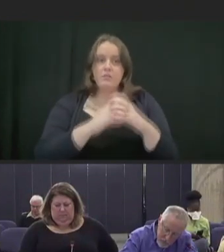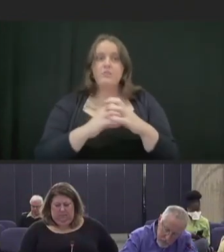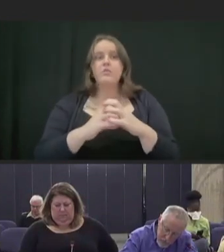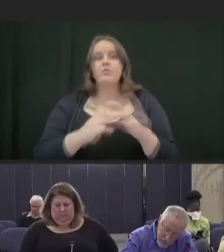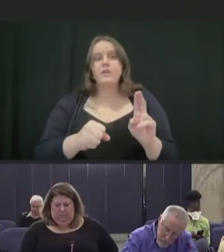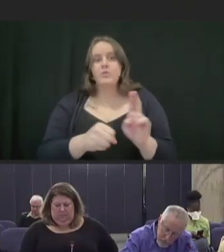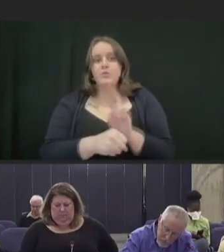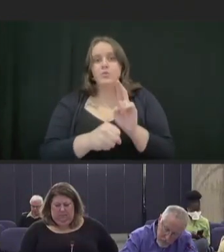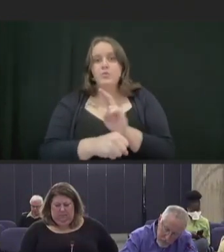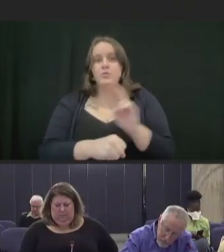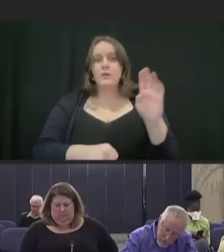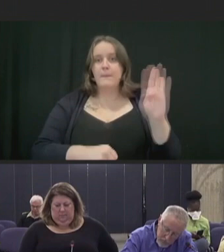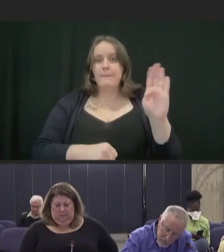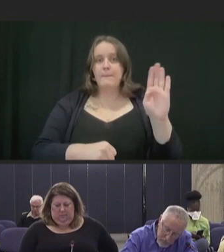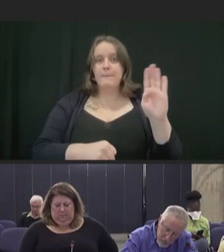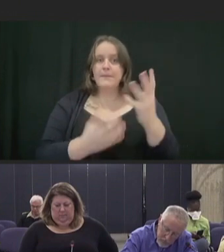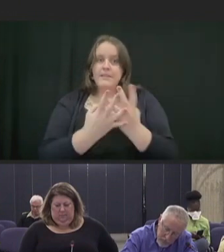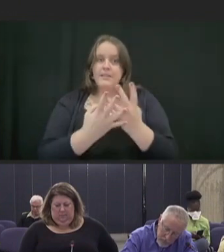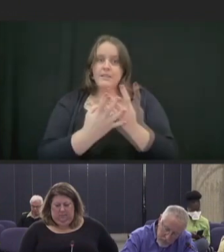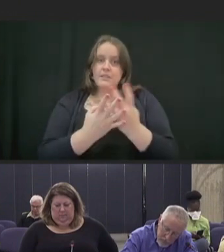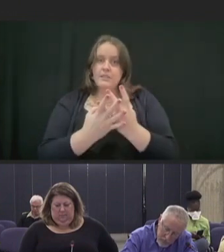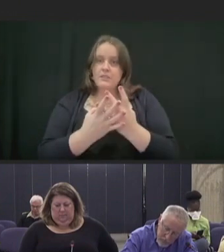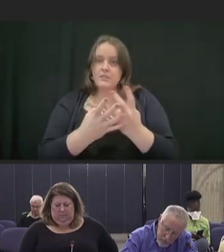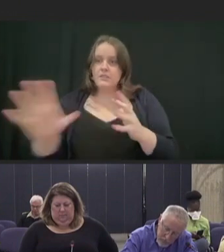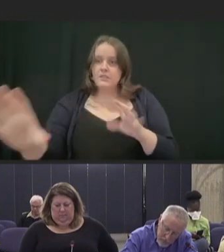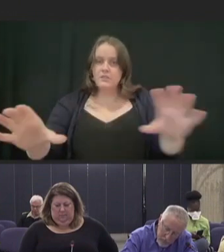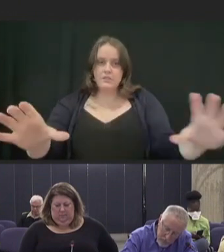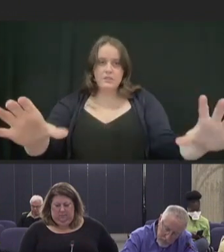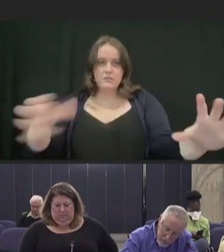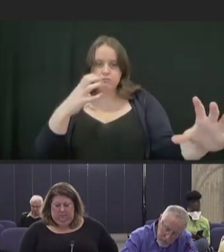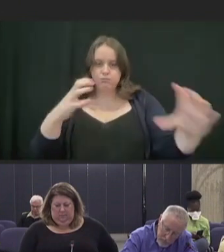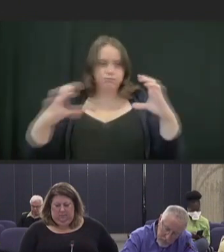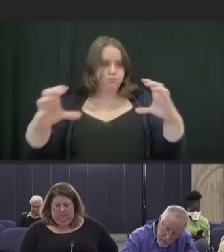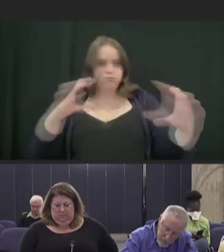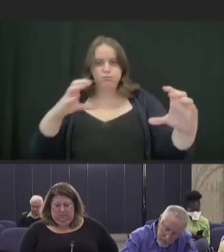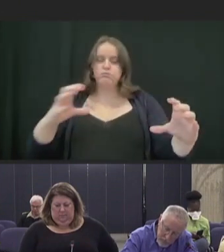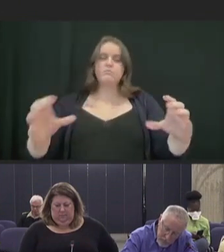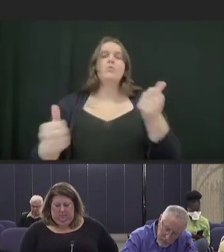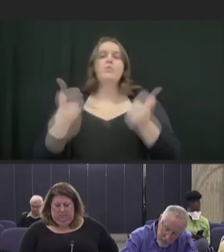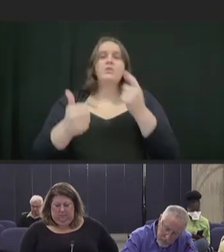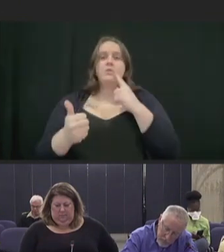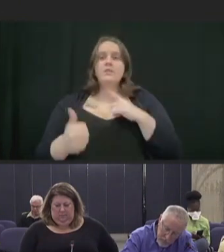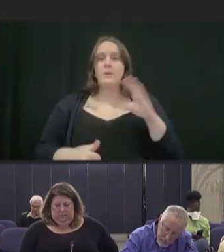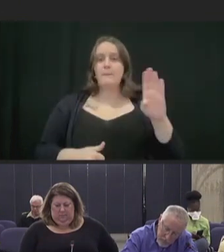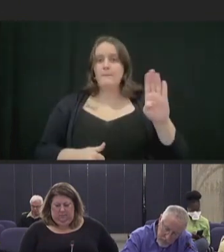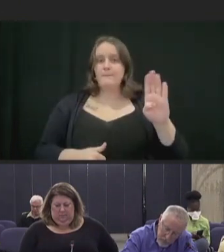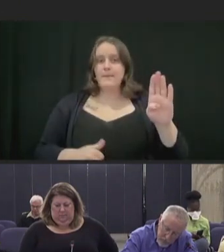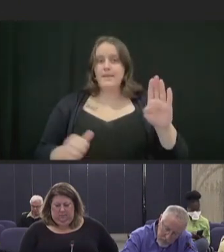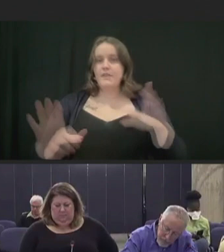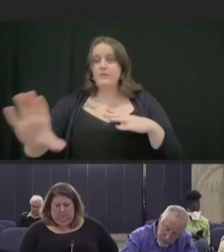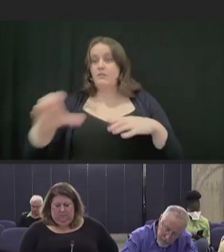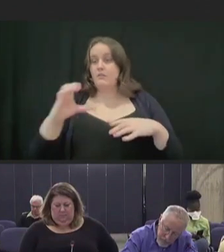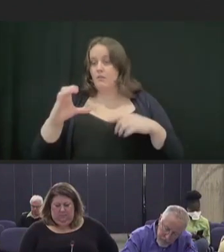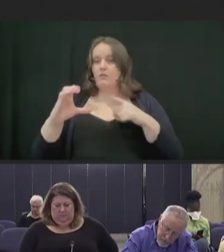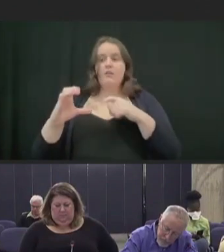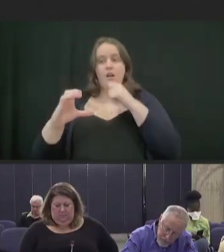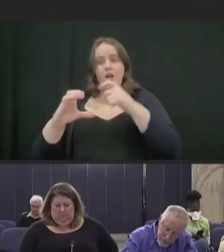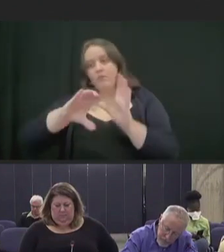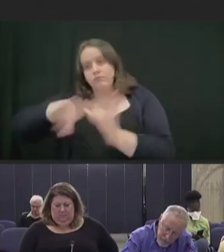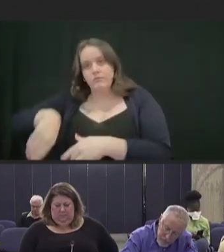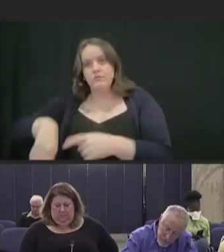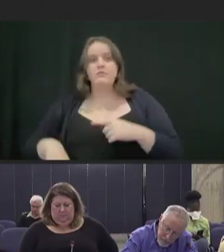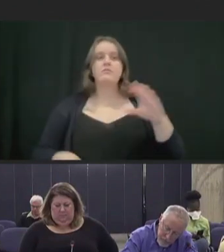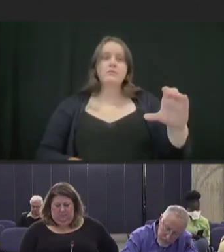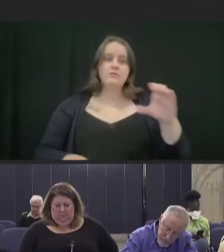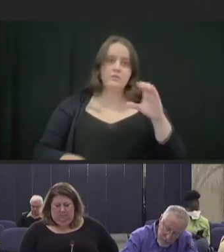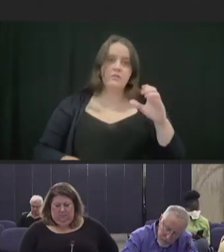and sequencing of the antibody gene or the B cell receptor. And so the B cell sorting and sequencing was done by Shane Crotty and Devin